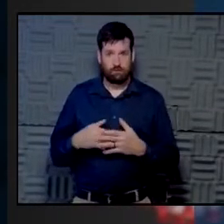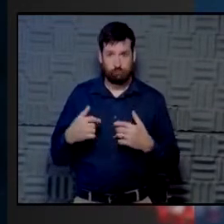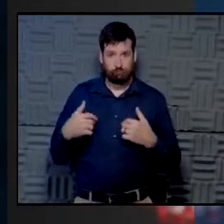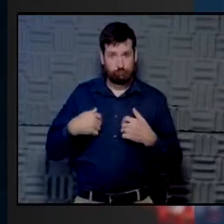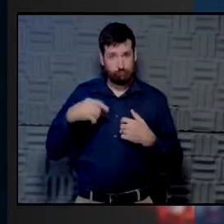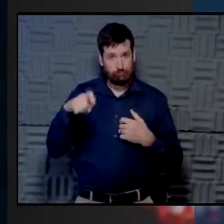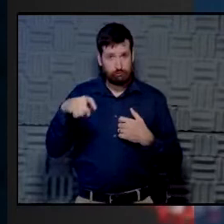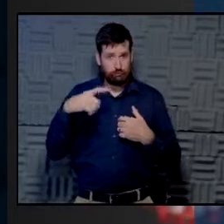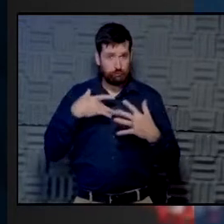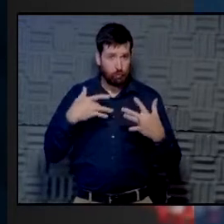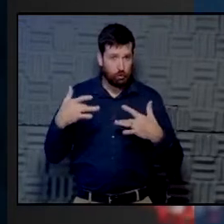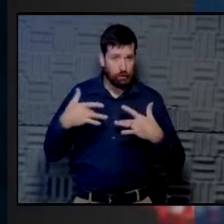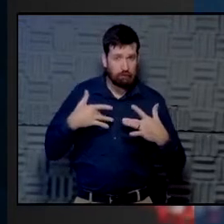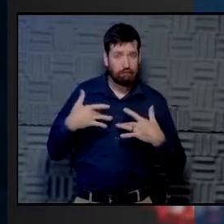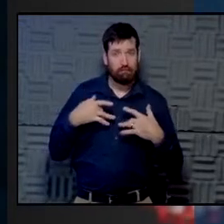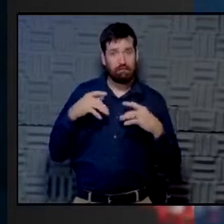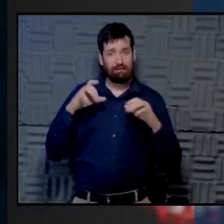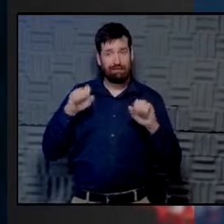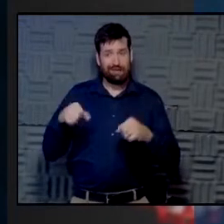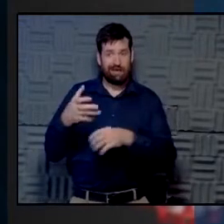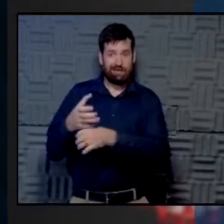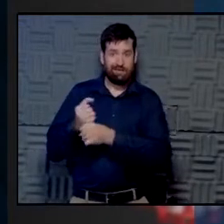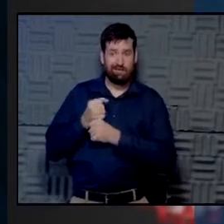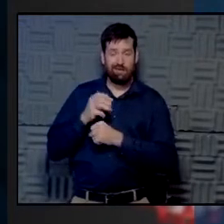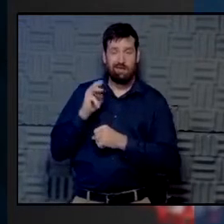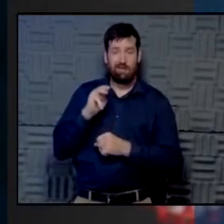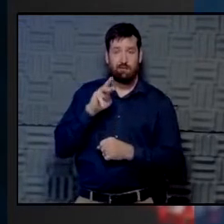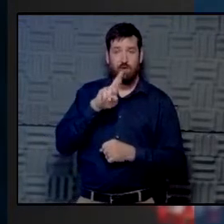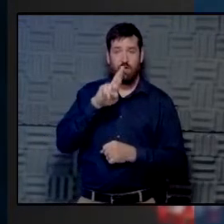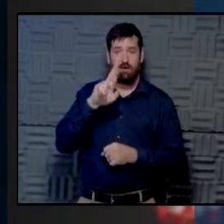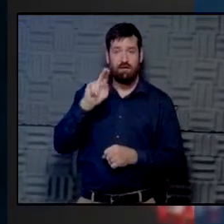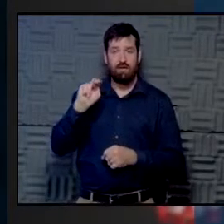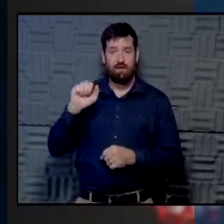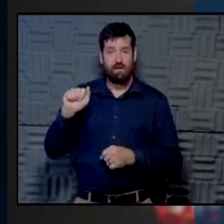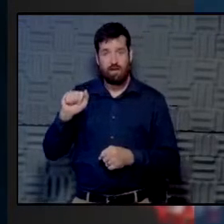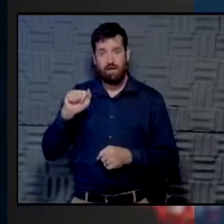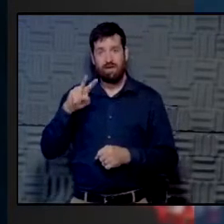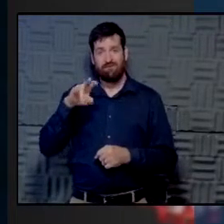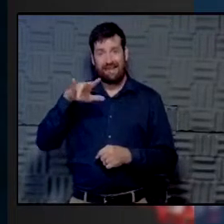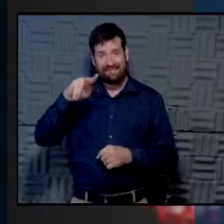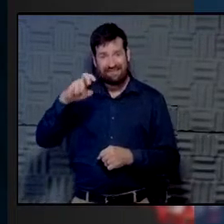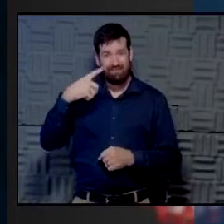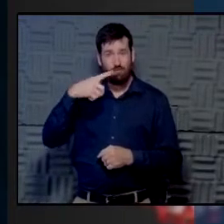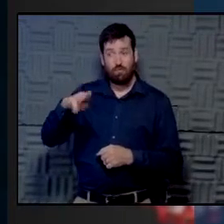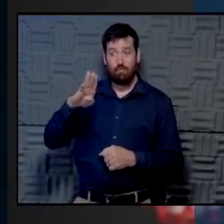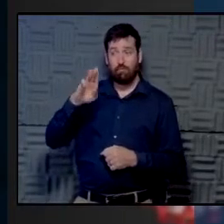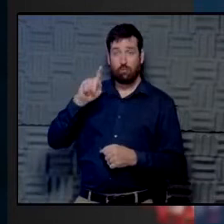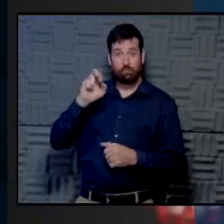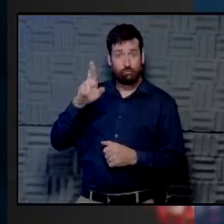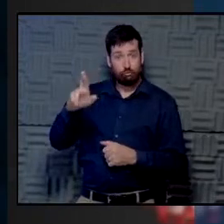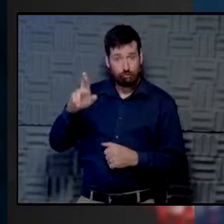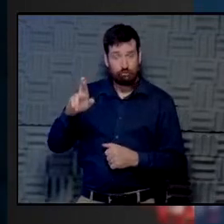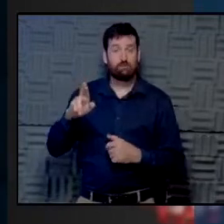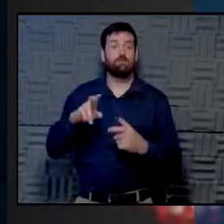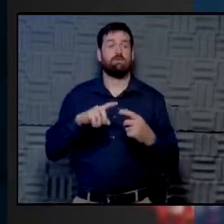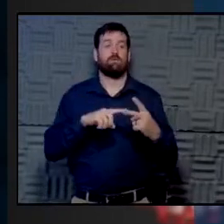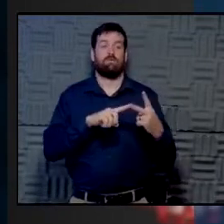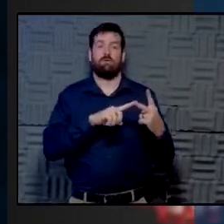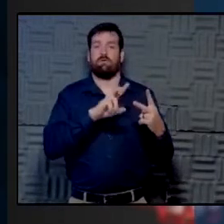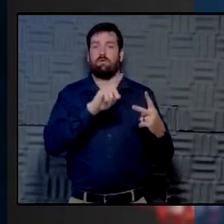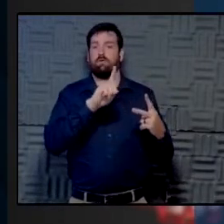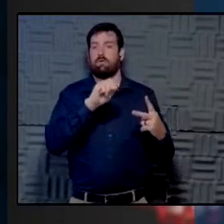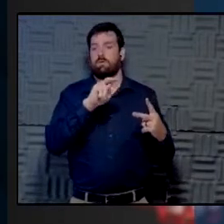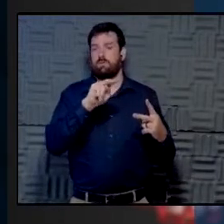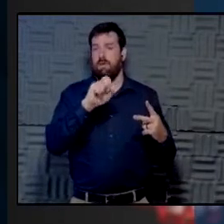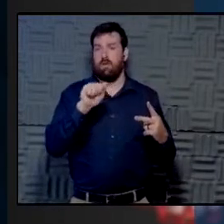to worry, and will I be able to take the mRNA vaccines when it comes time for a booster? And then Donna wants to